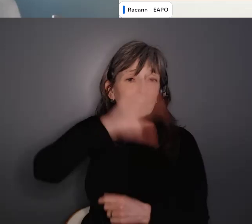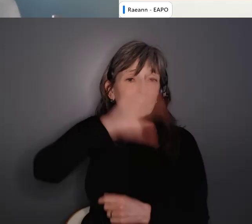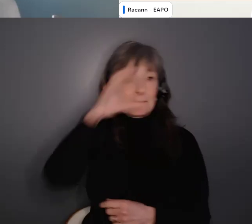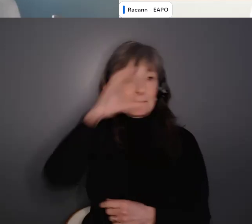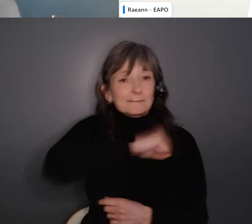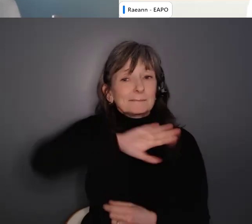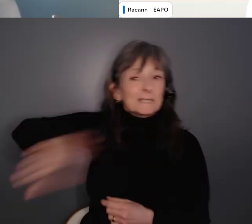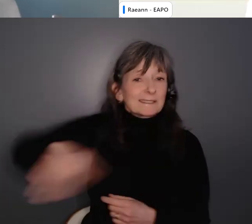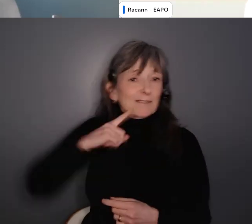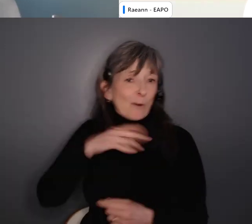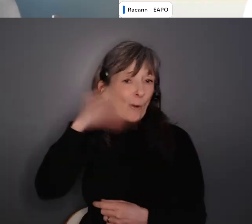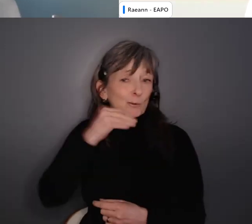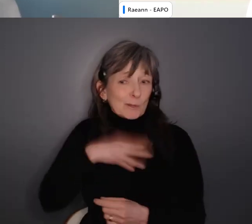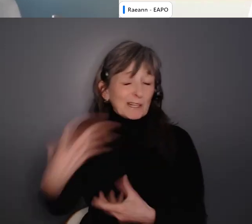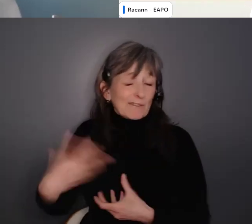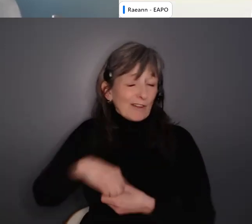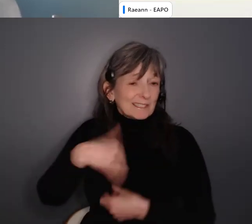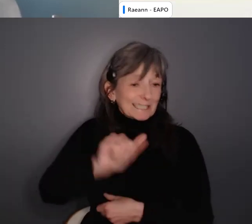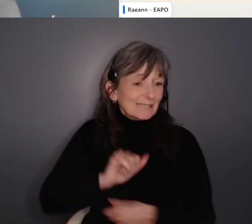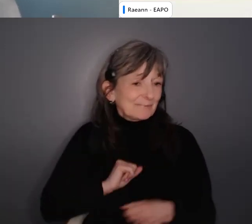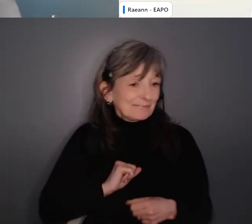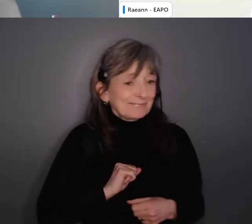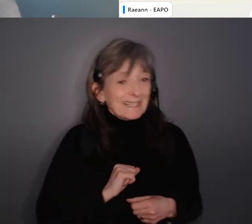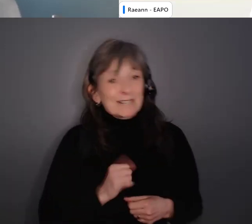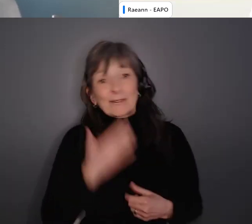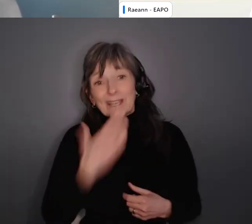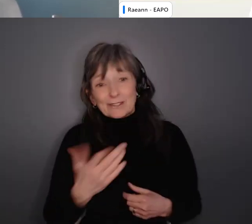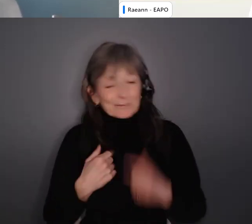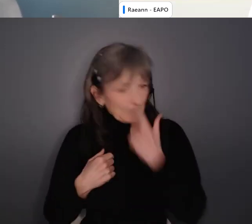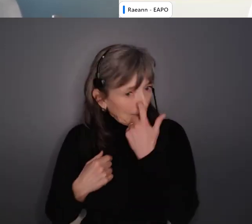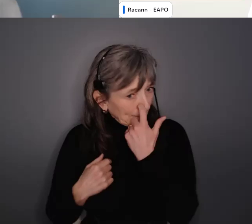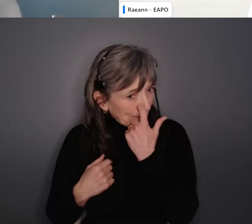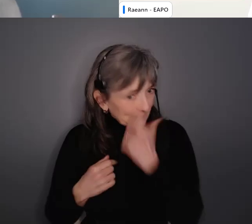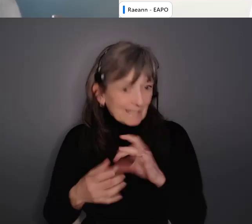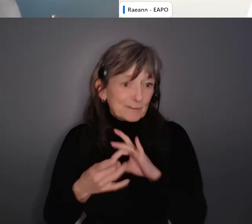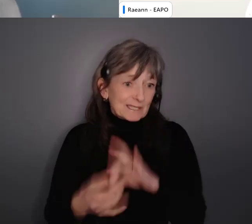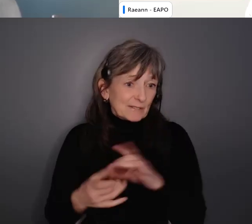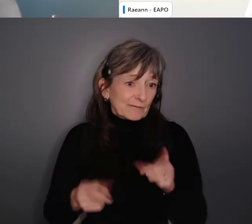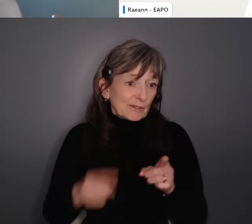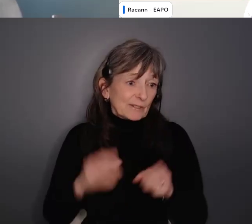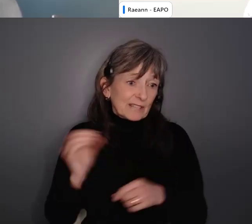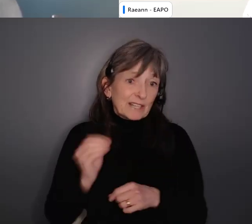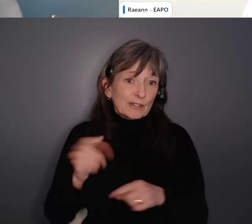how we can further collaborate in the work that you're doing, particularly in the rural communities of Ontario. Yeah. So